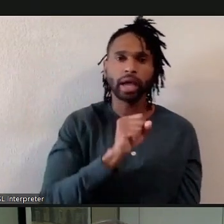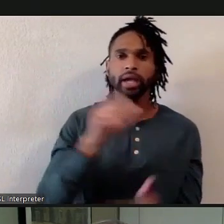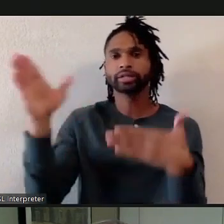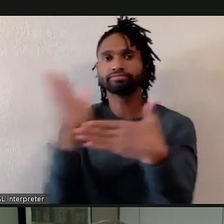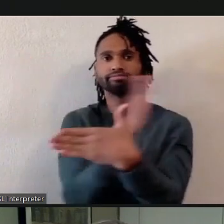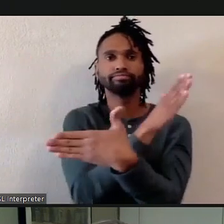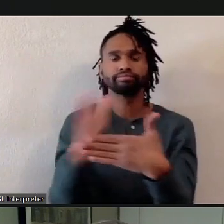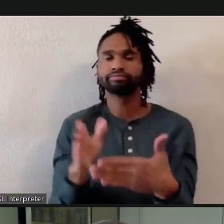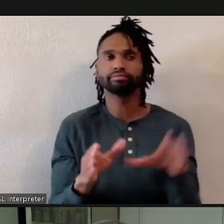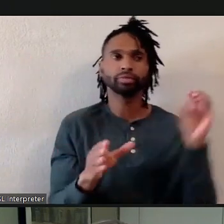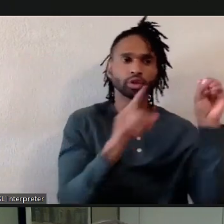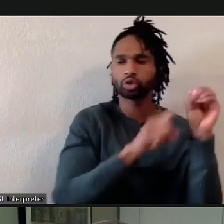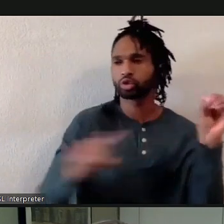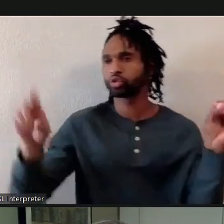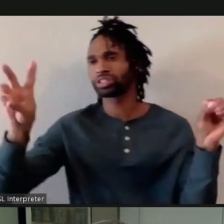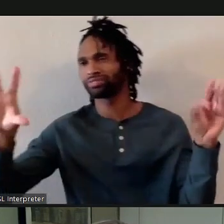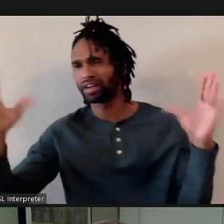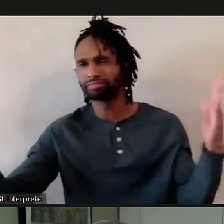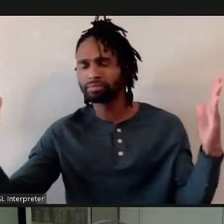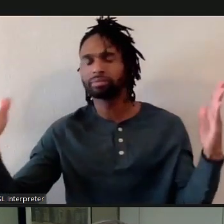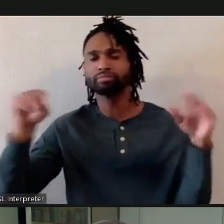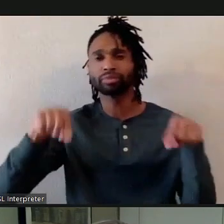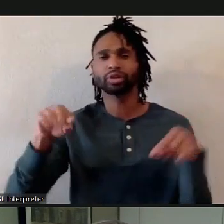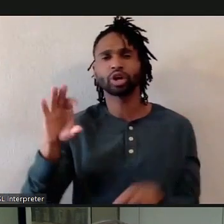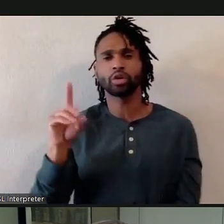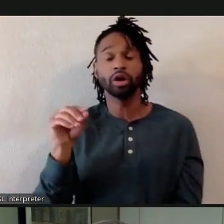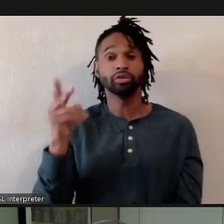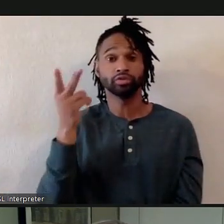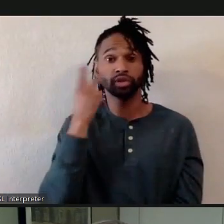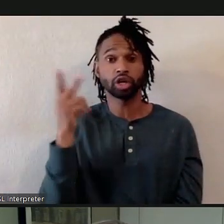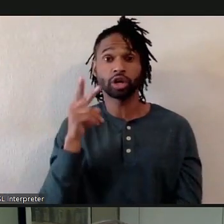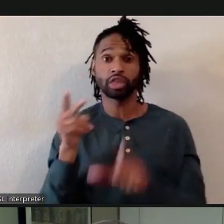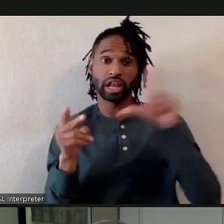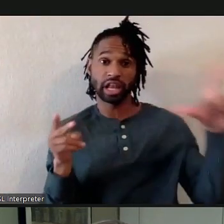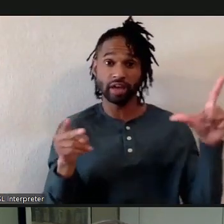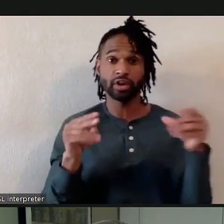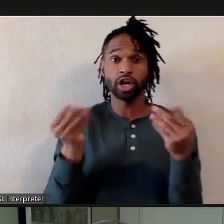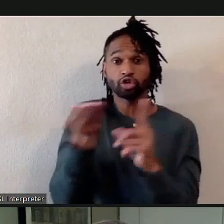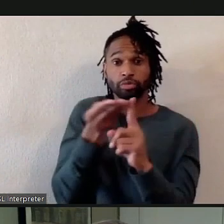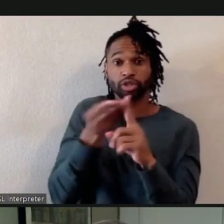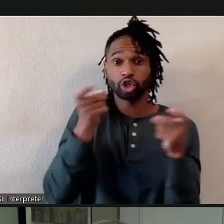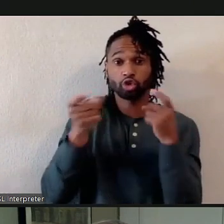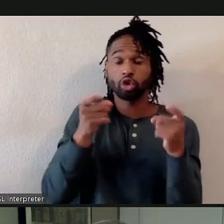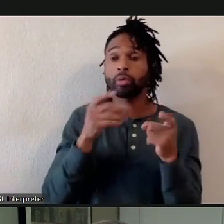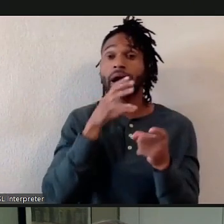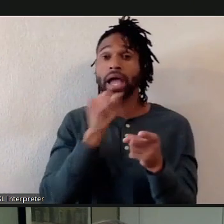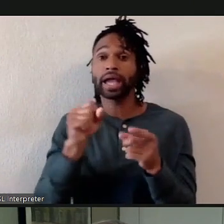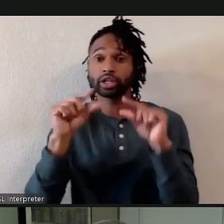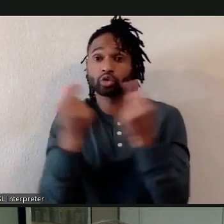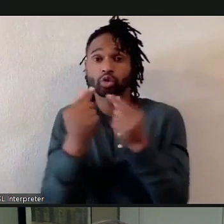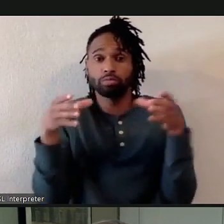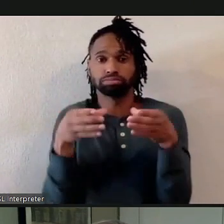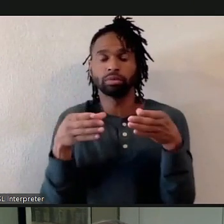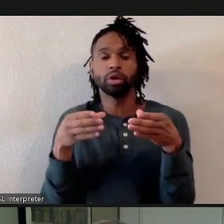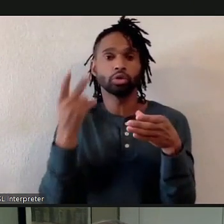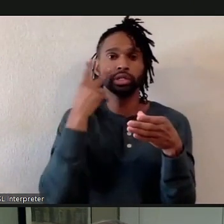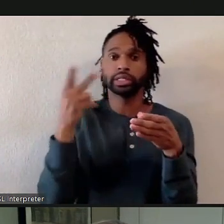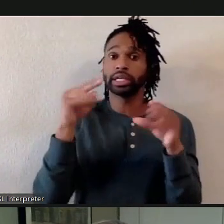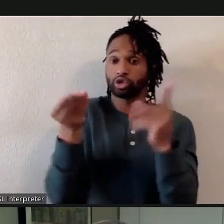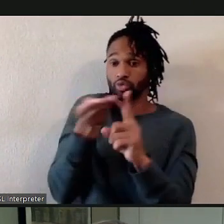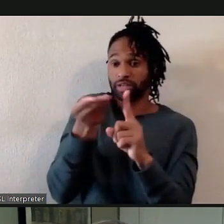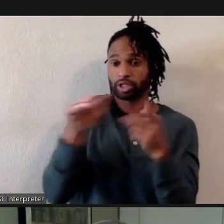in Colorado. So if you look to the left, transmission control by age group, what you'll see is transmission